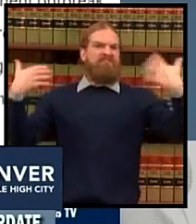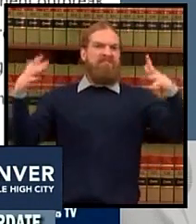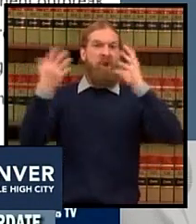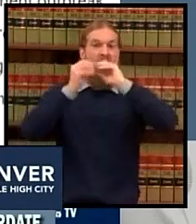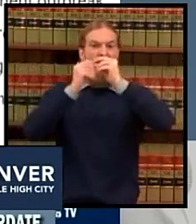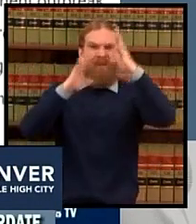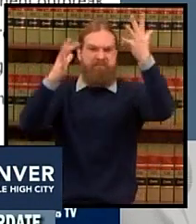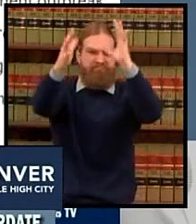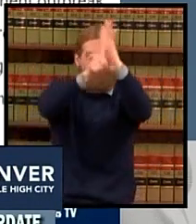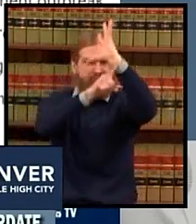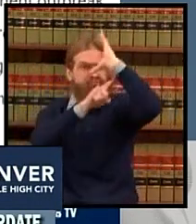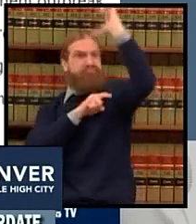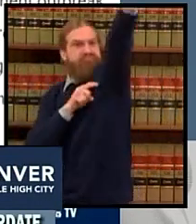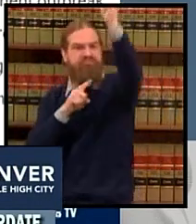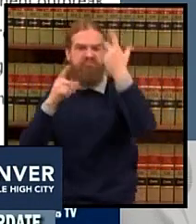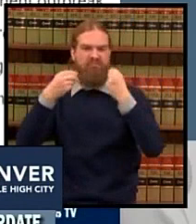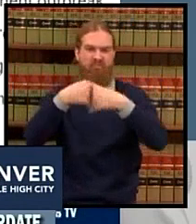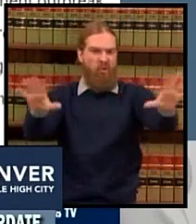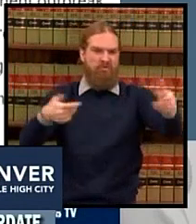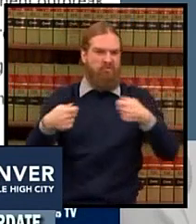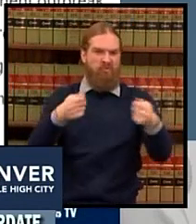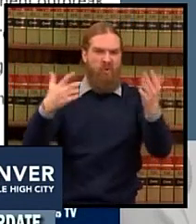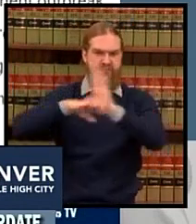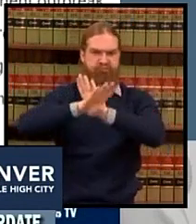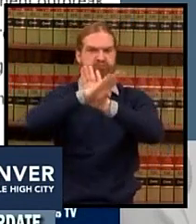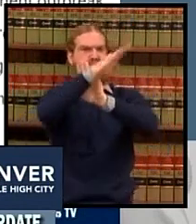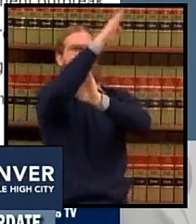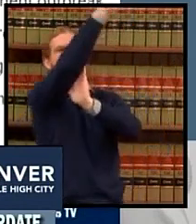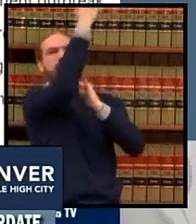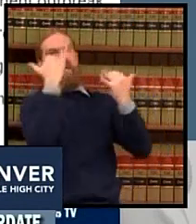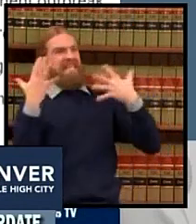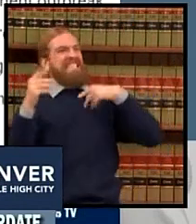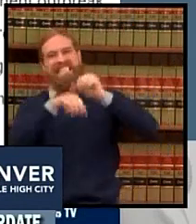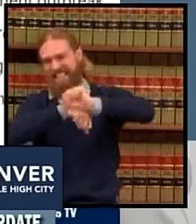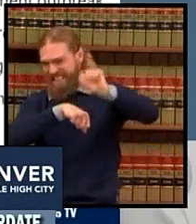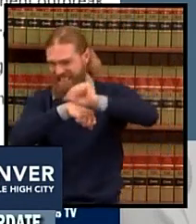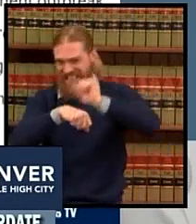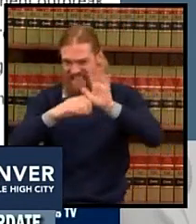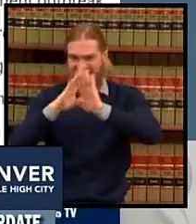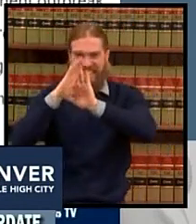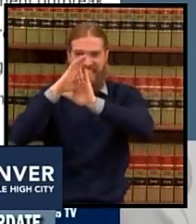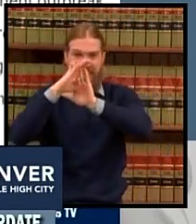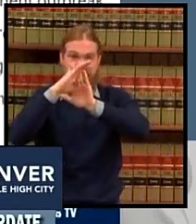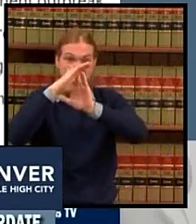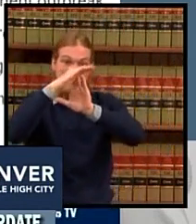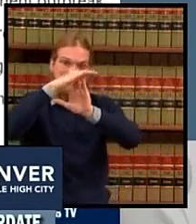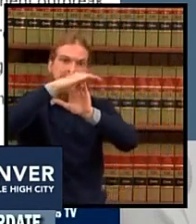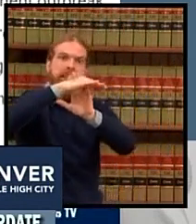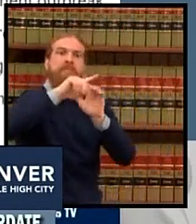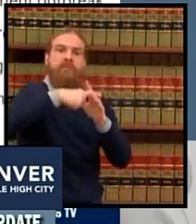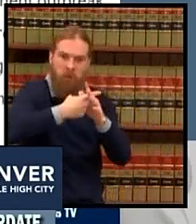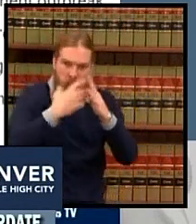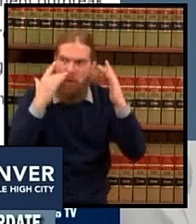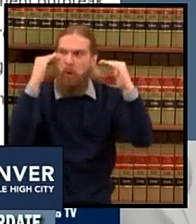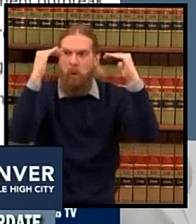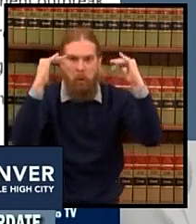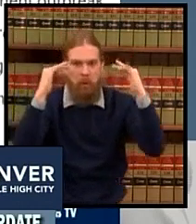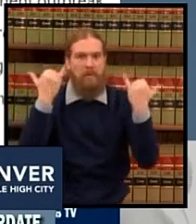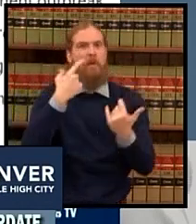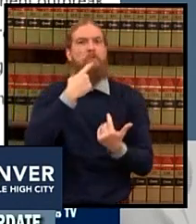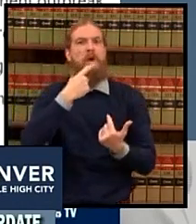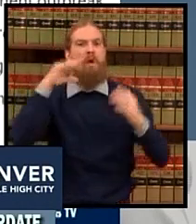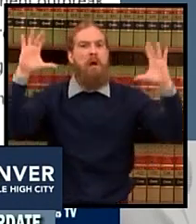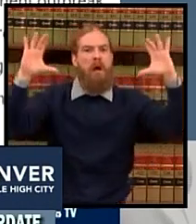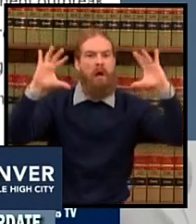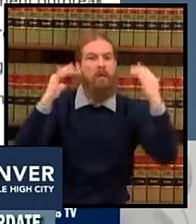go to a brighter or a lighter color of red, if you will, and even to that phase that where it's considered to be